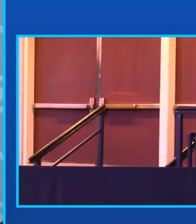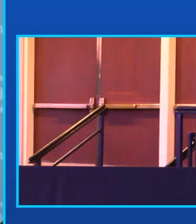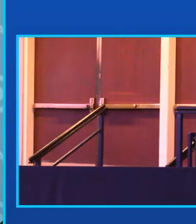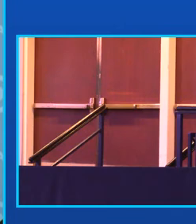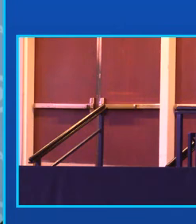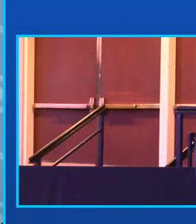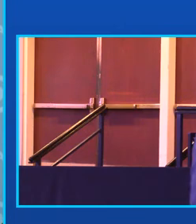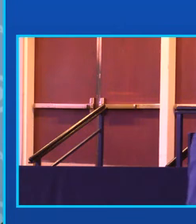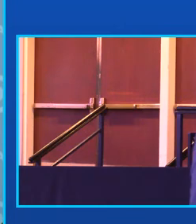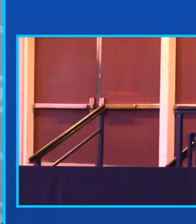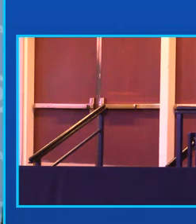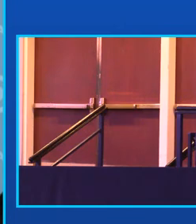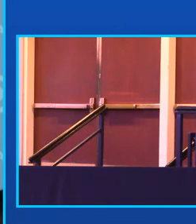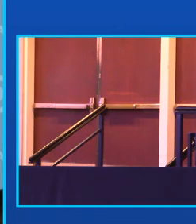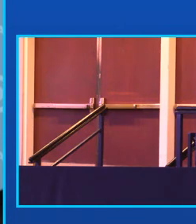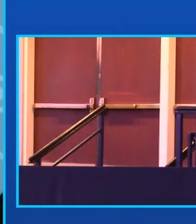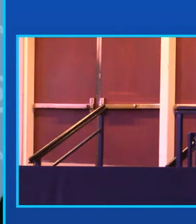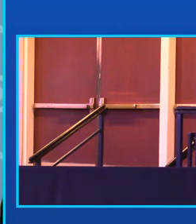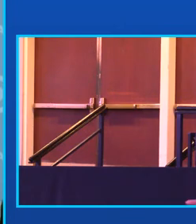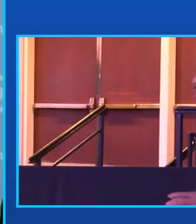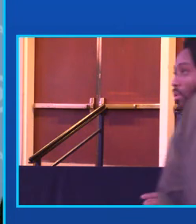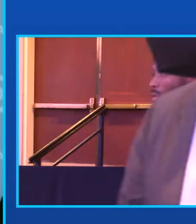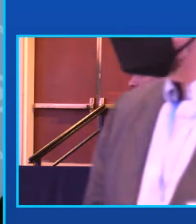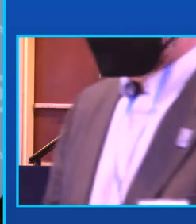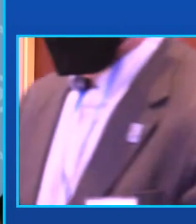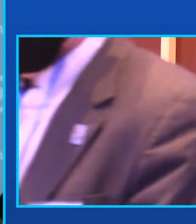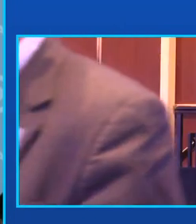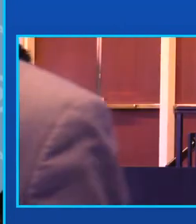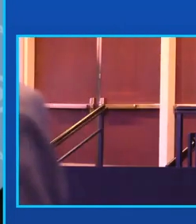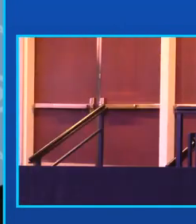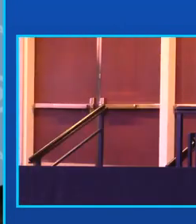Please welcome DNC Chair Jamie Harrison.